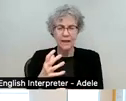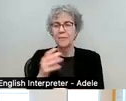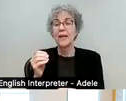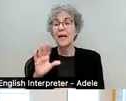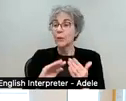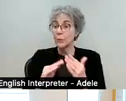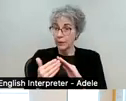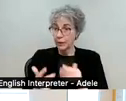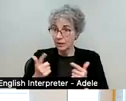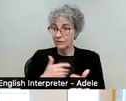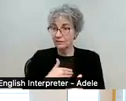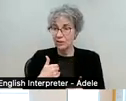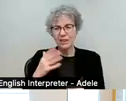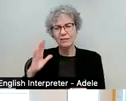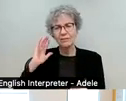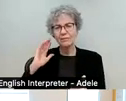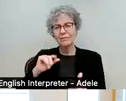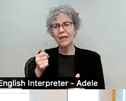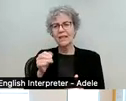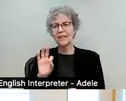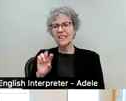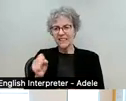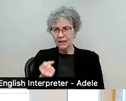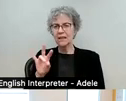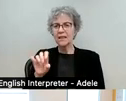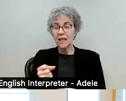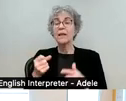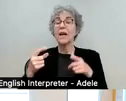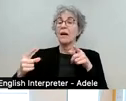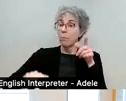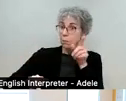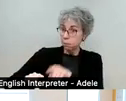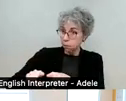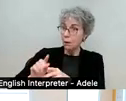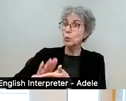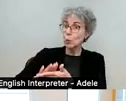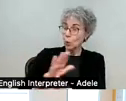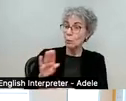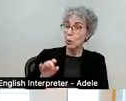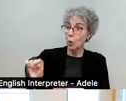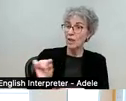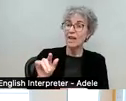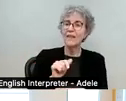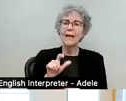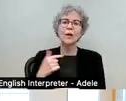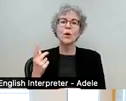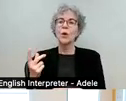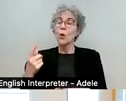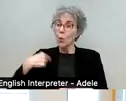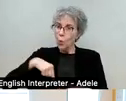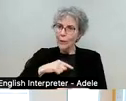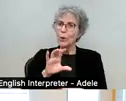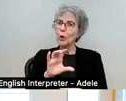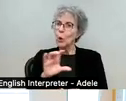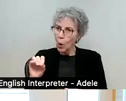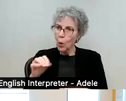used to have, back in the day in the 60s and 70s, arrangements with the school board that we would often co-own locations with them. So we